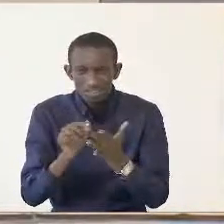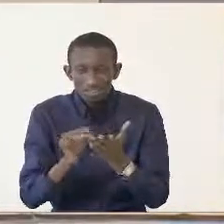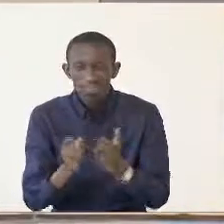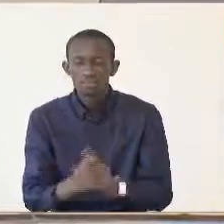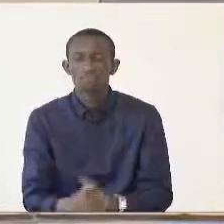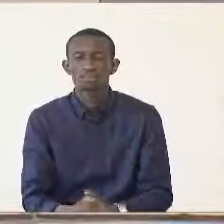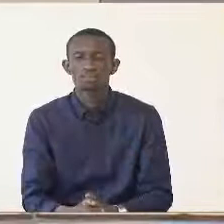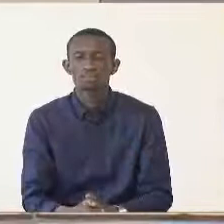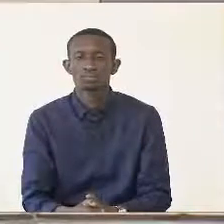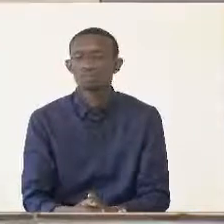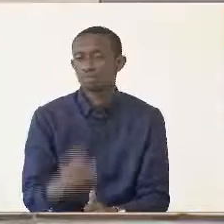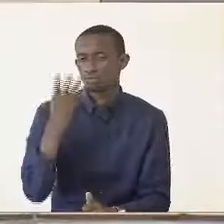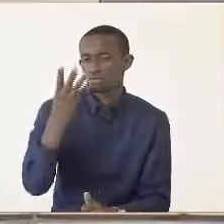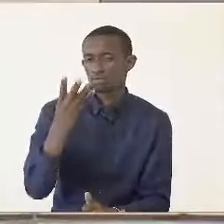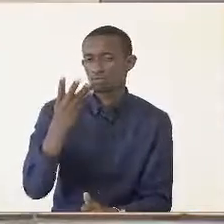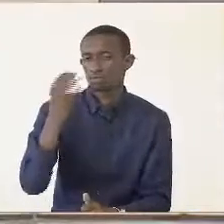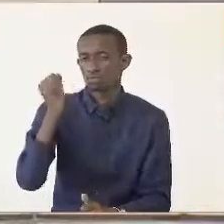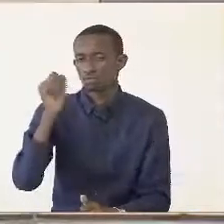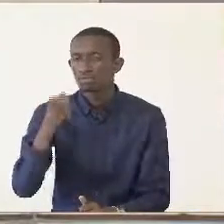We find 45